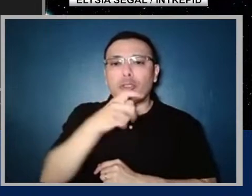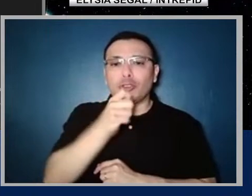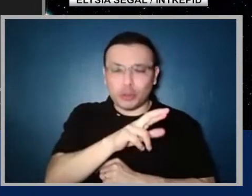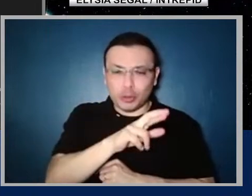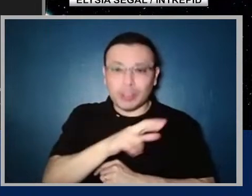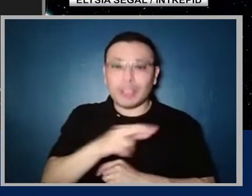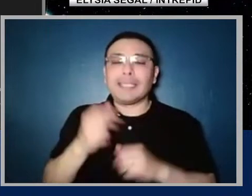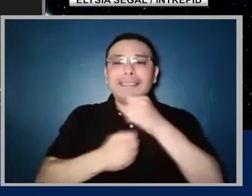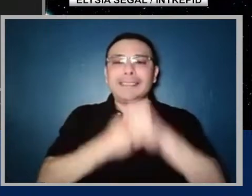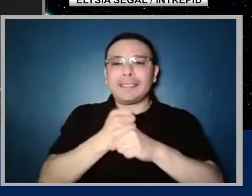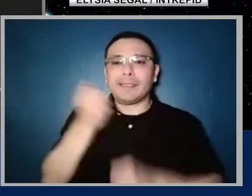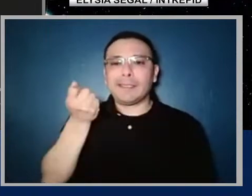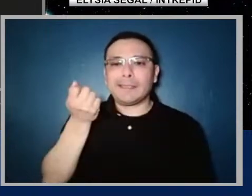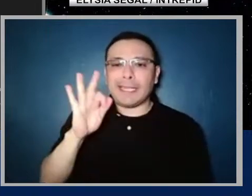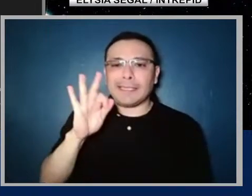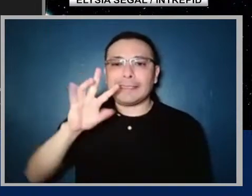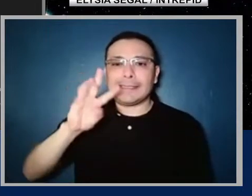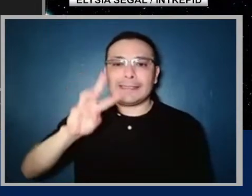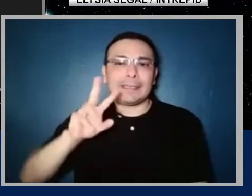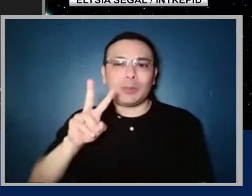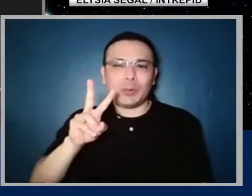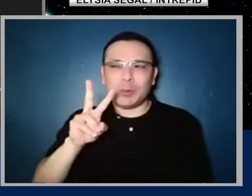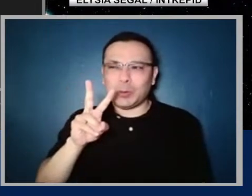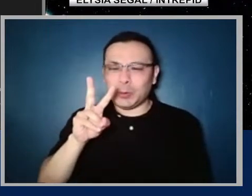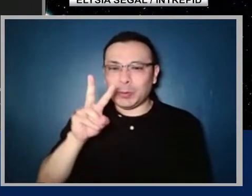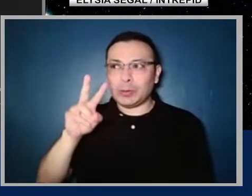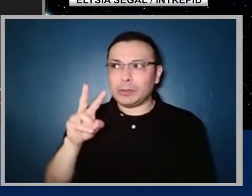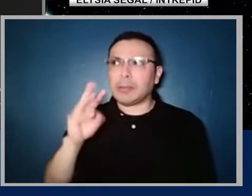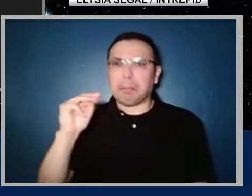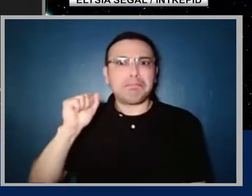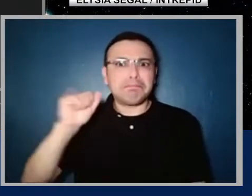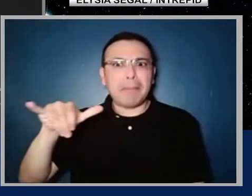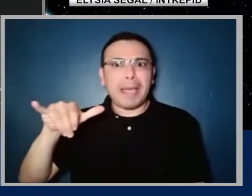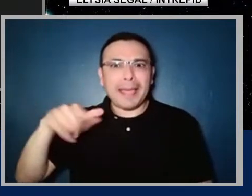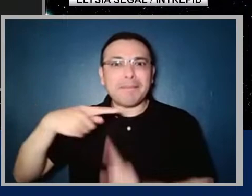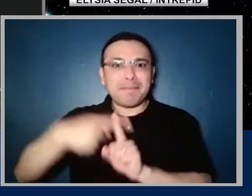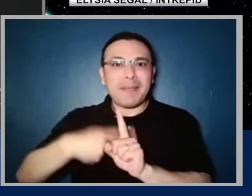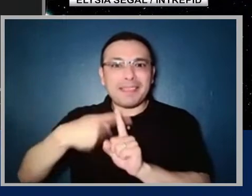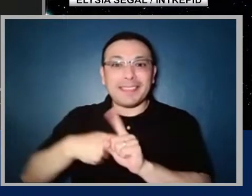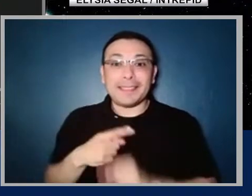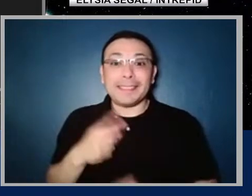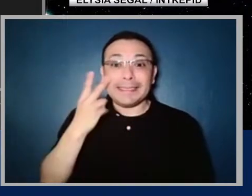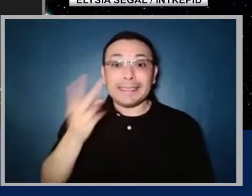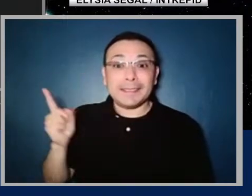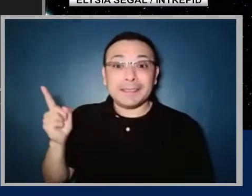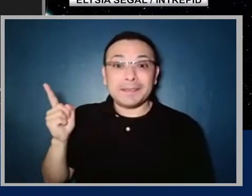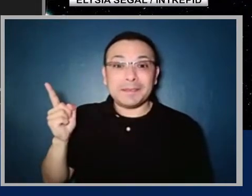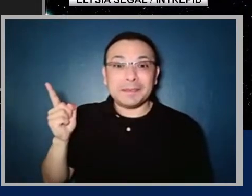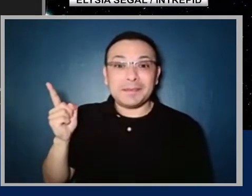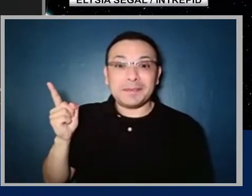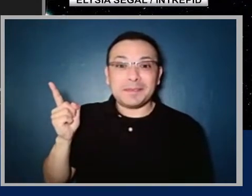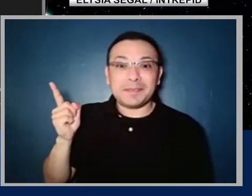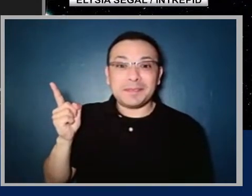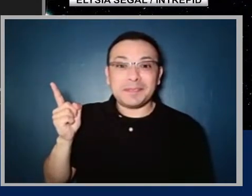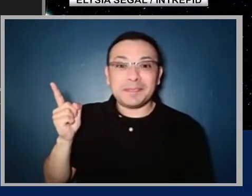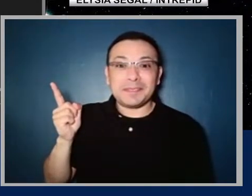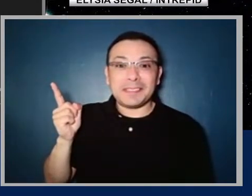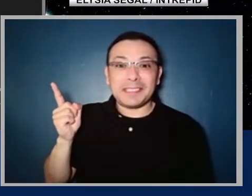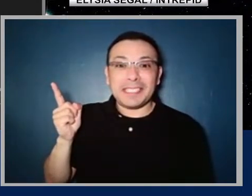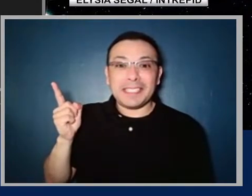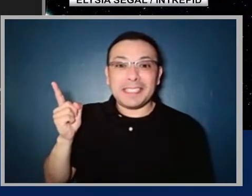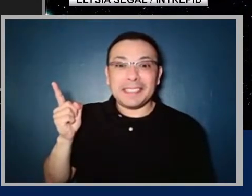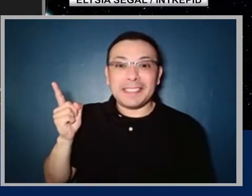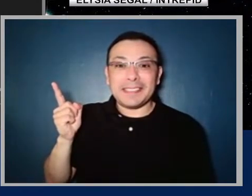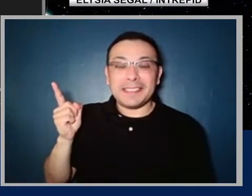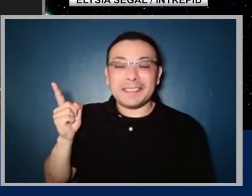1962. In May, actually, just in a couple of days, we'll be celebrating that anniversary. That's an archive photo for ants, Alicia. Hang on, I'll get it.